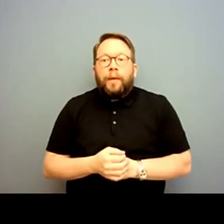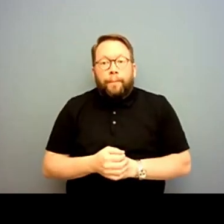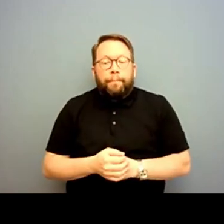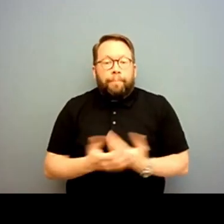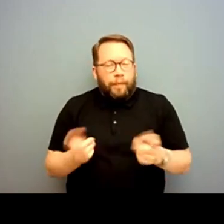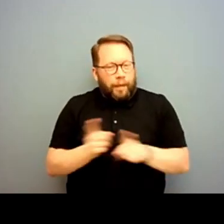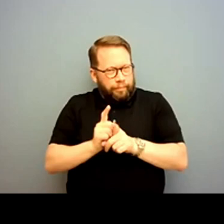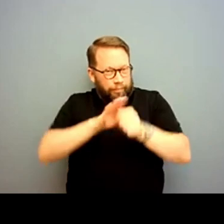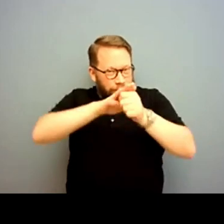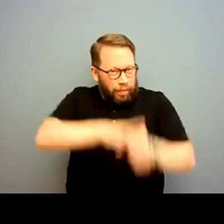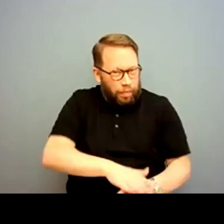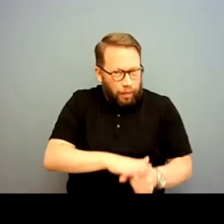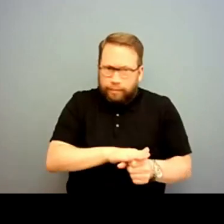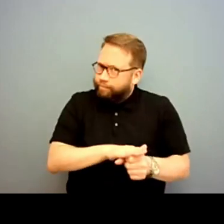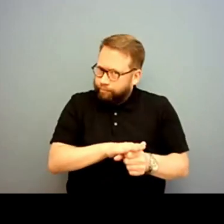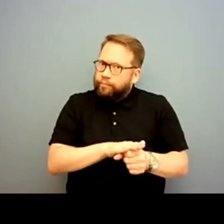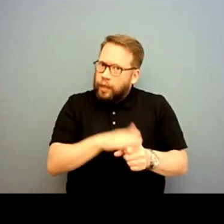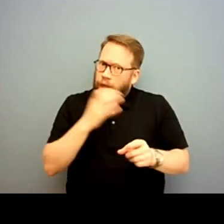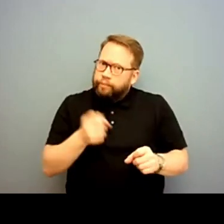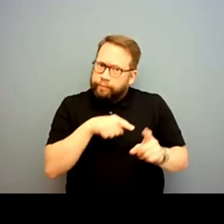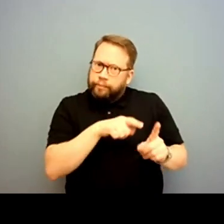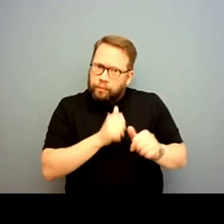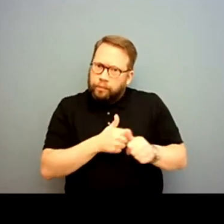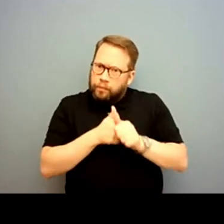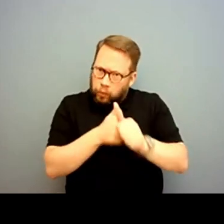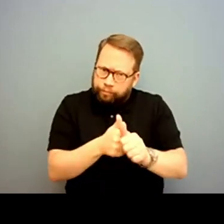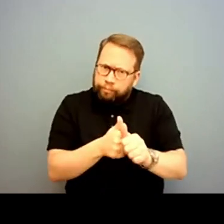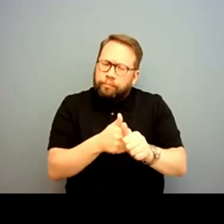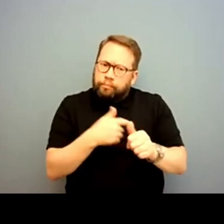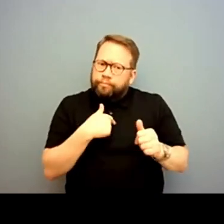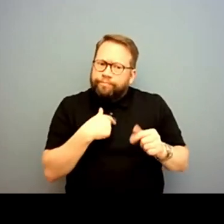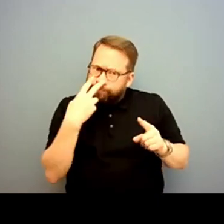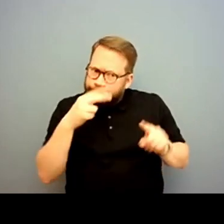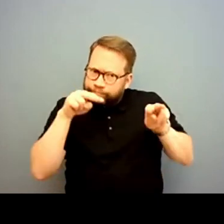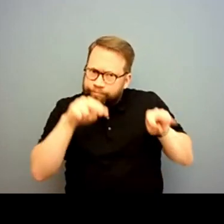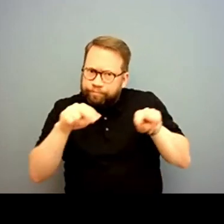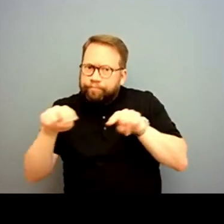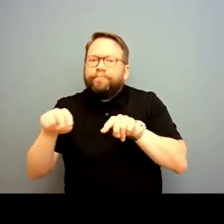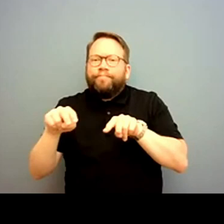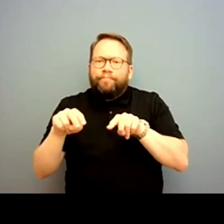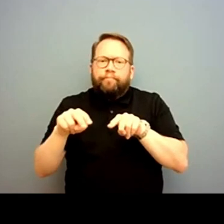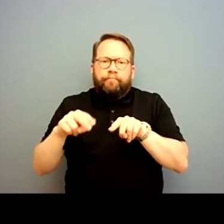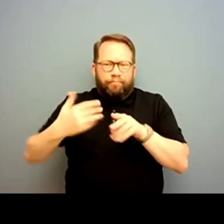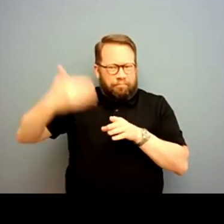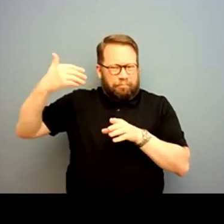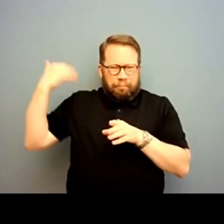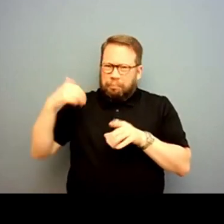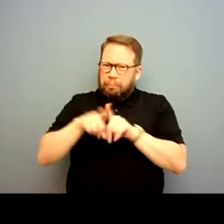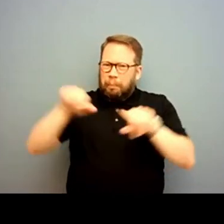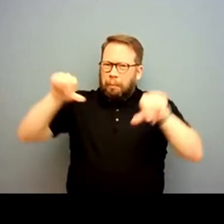treatment impacts people's actions, life choices, and shapes identities and social relationships.